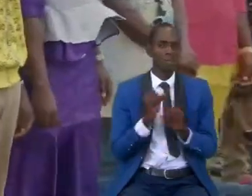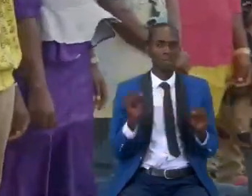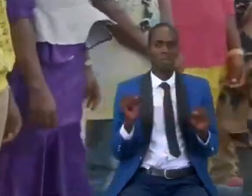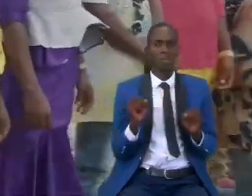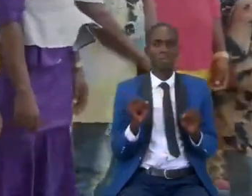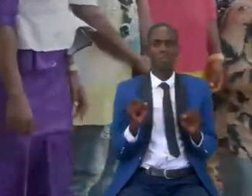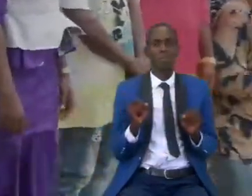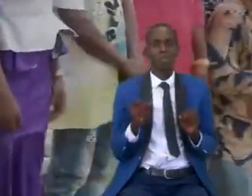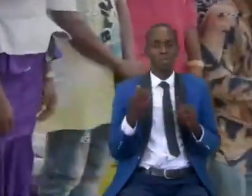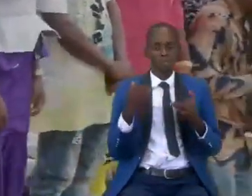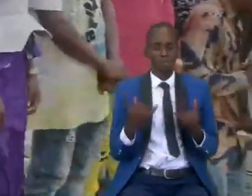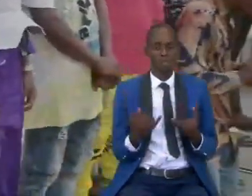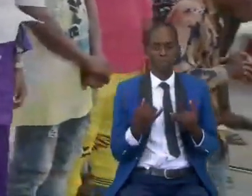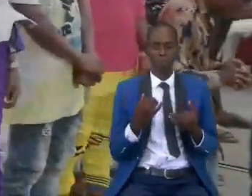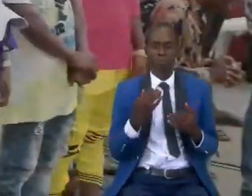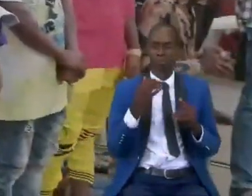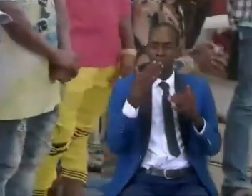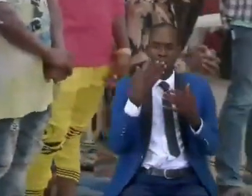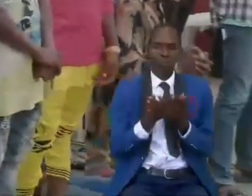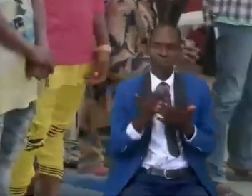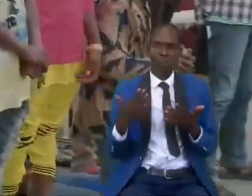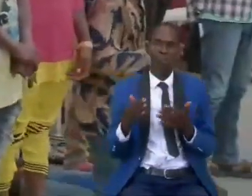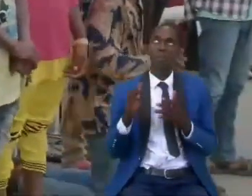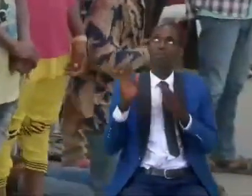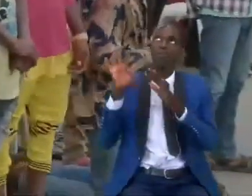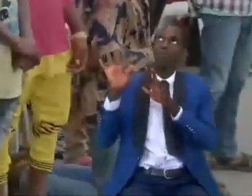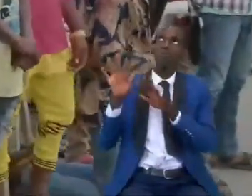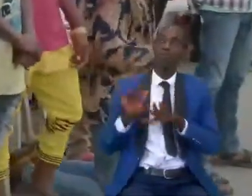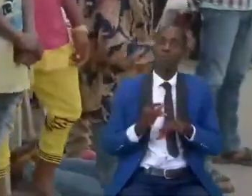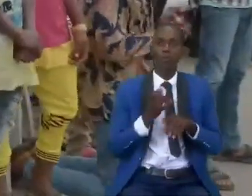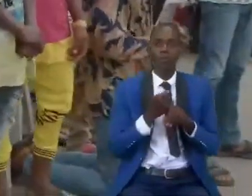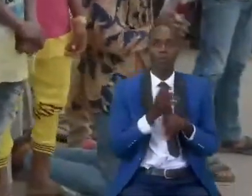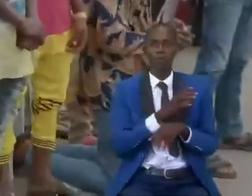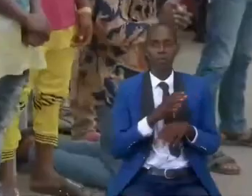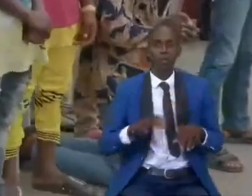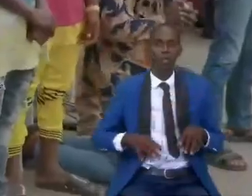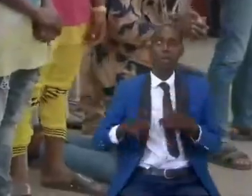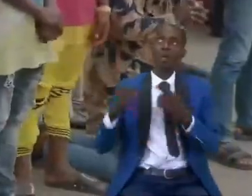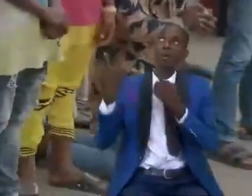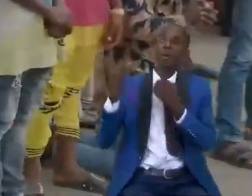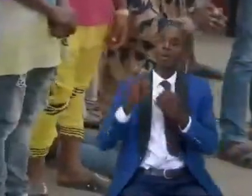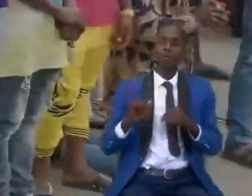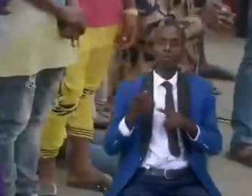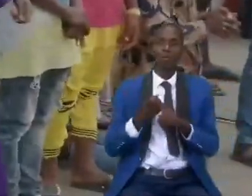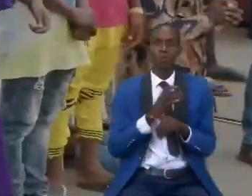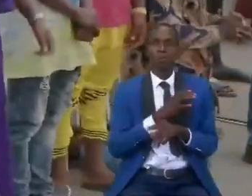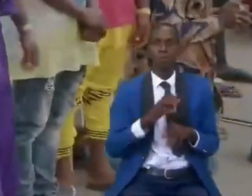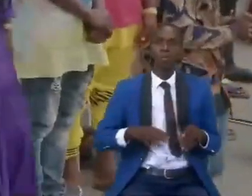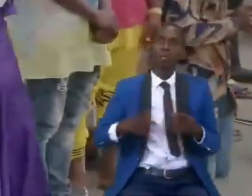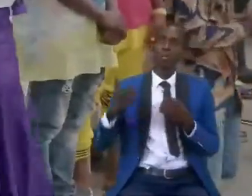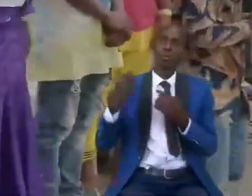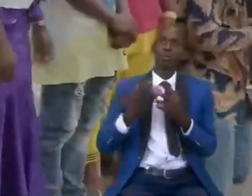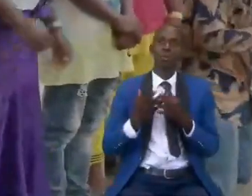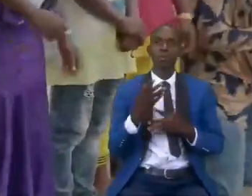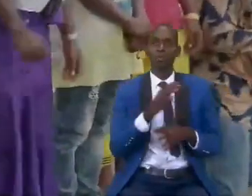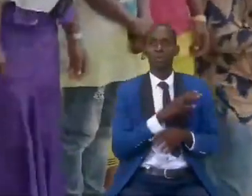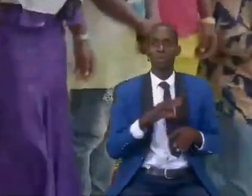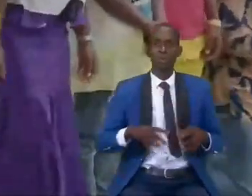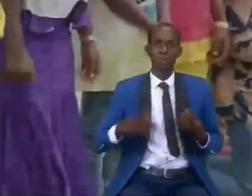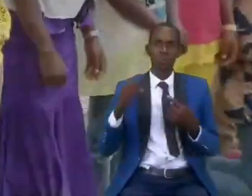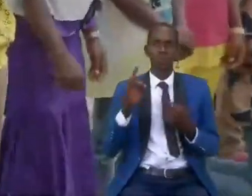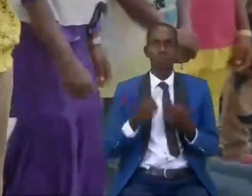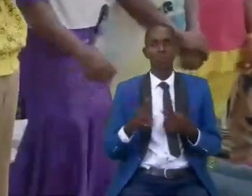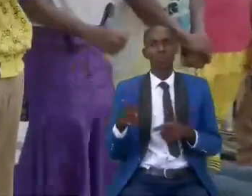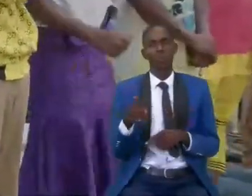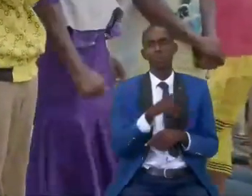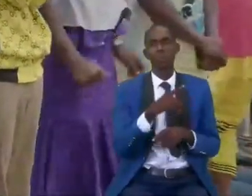Christ, coming through Christ, and coming unto you. Enablement. That's